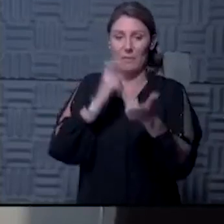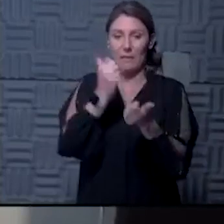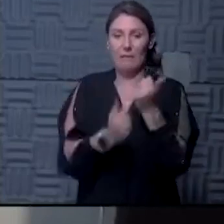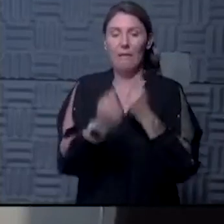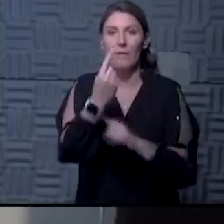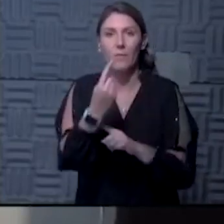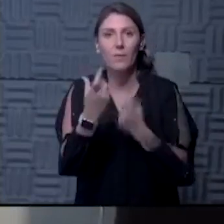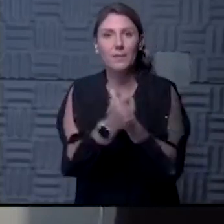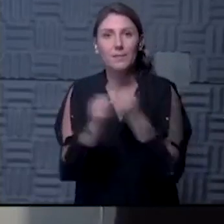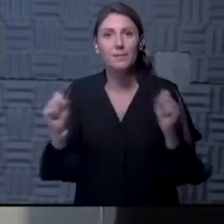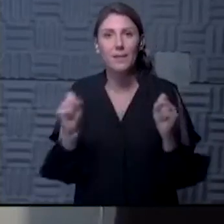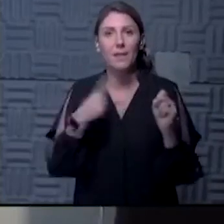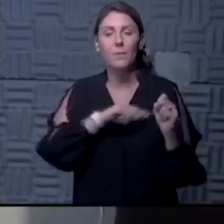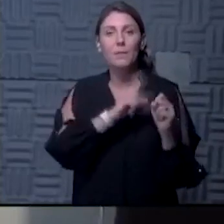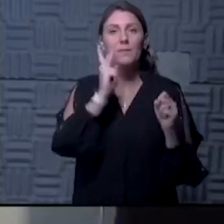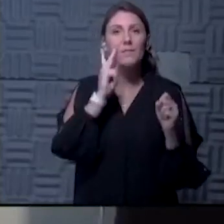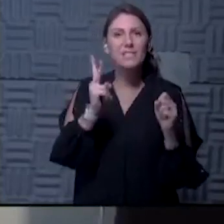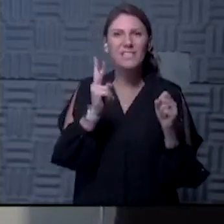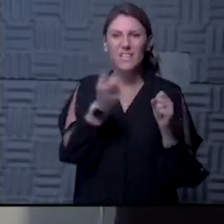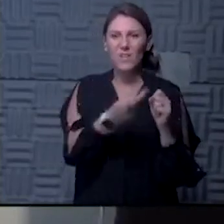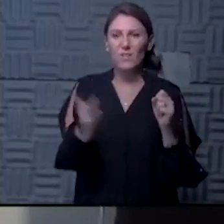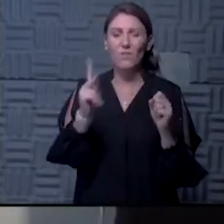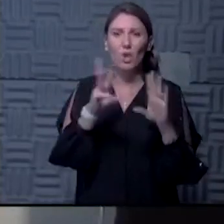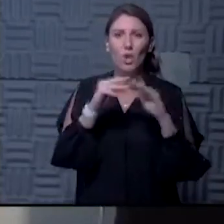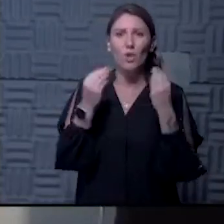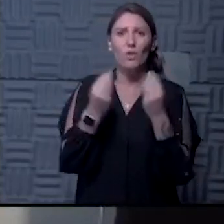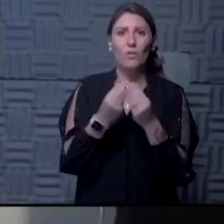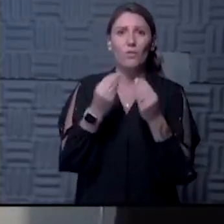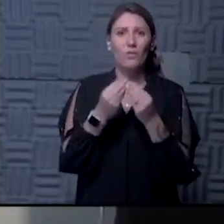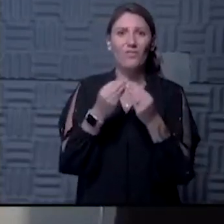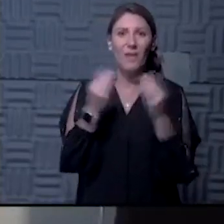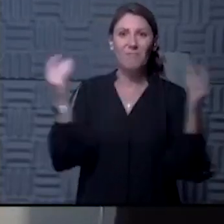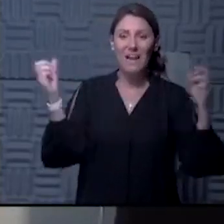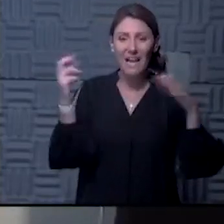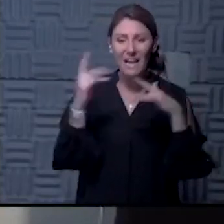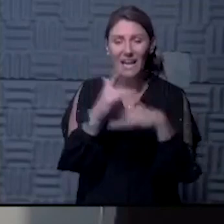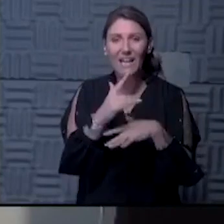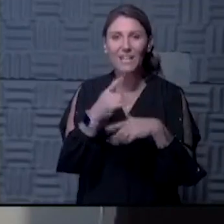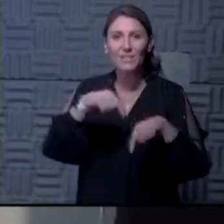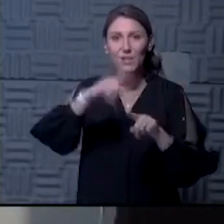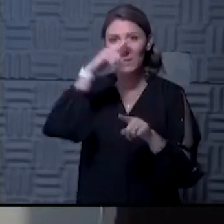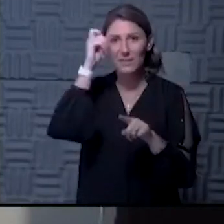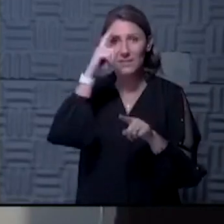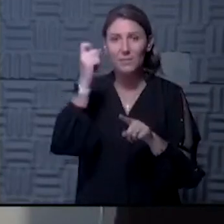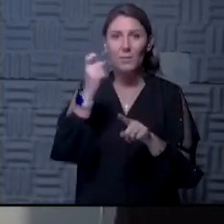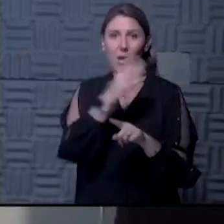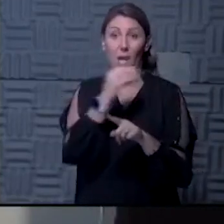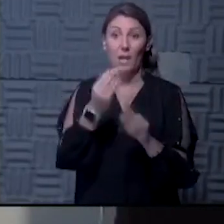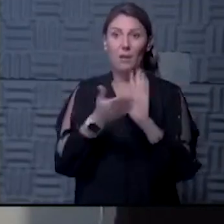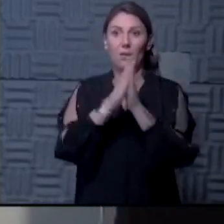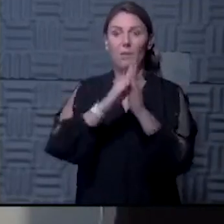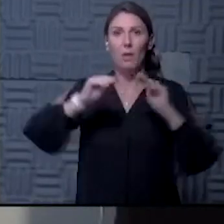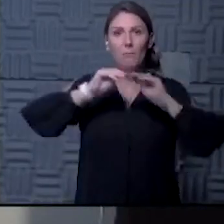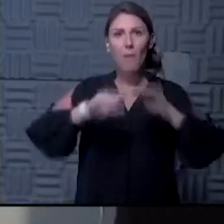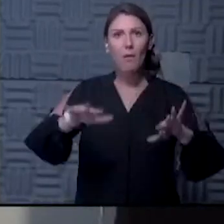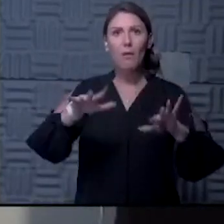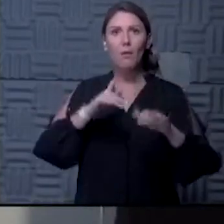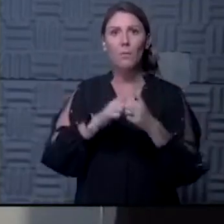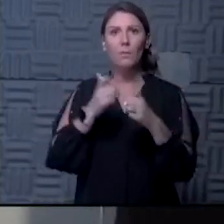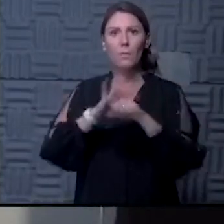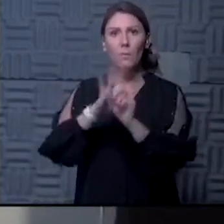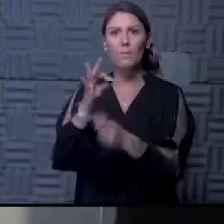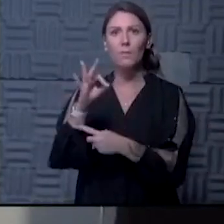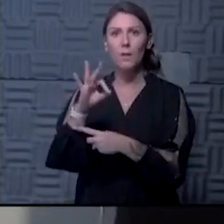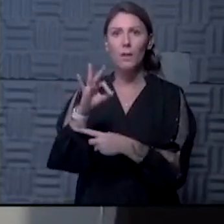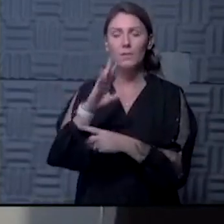is safe. We've seen a couple of family reunions here in the metro area this summer turn into spreading events. So those pillars